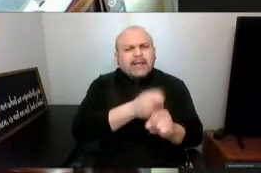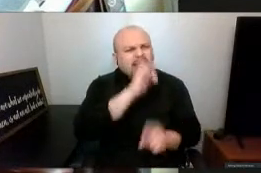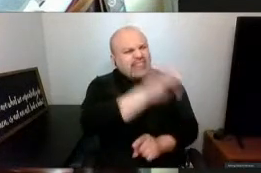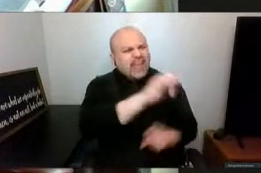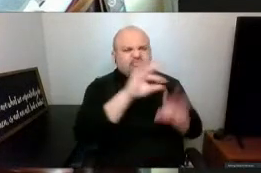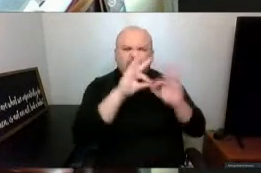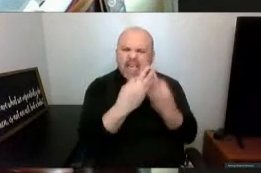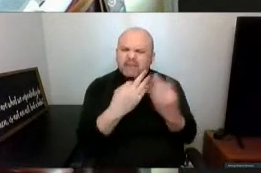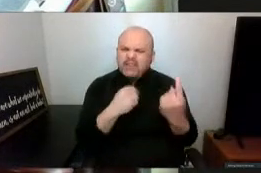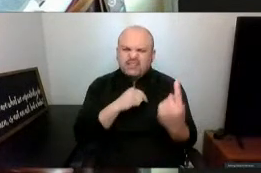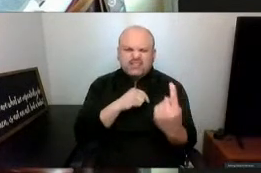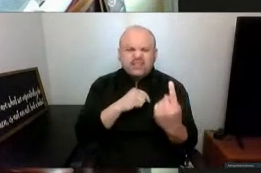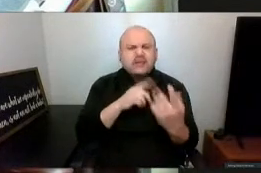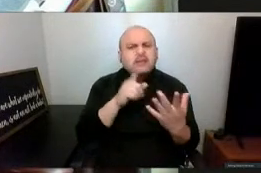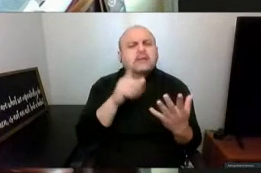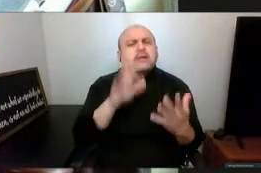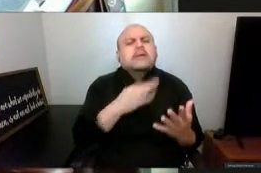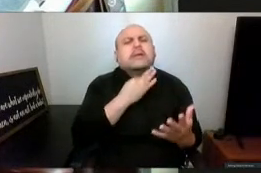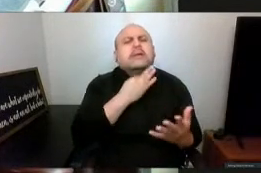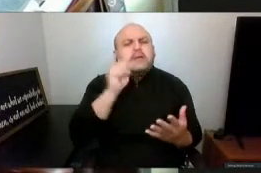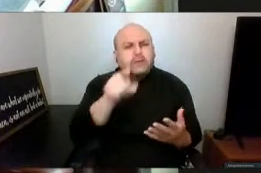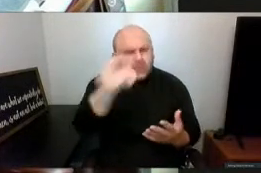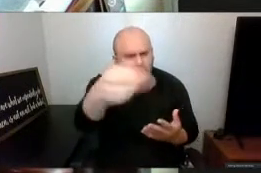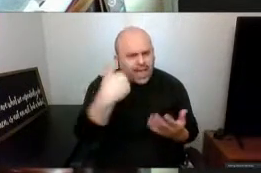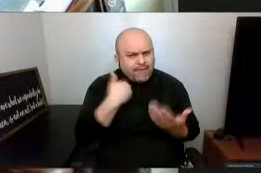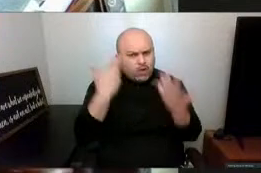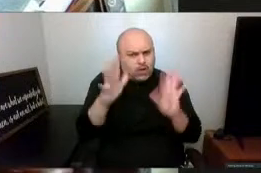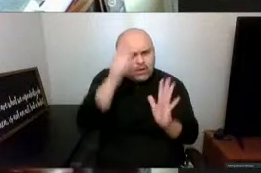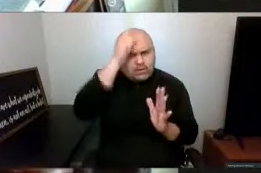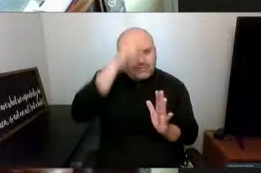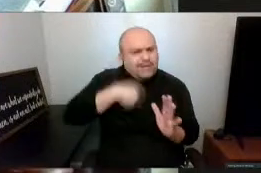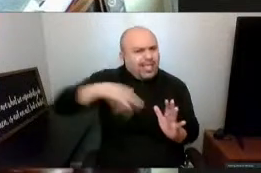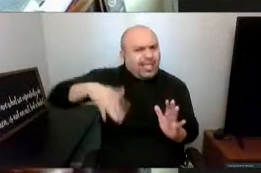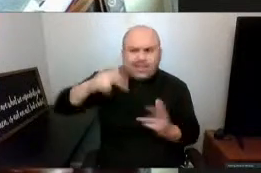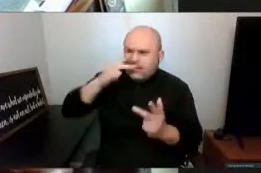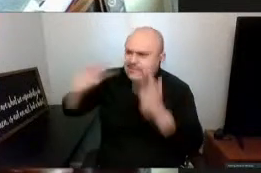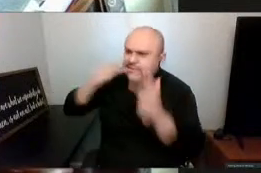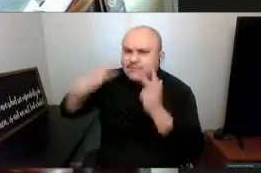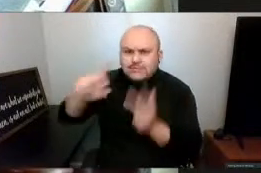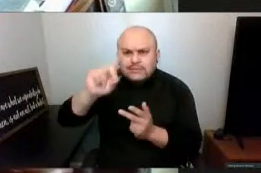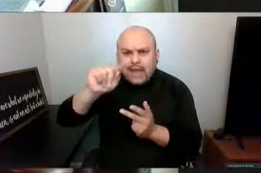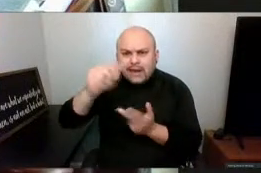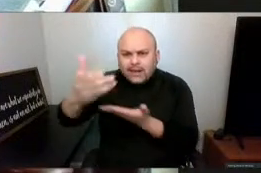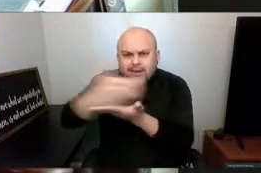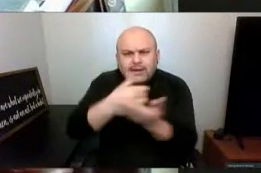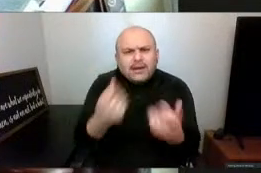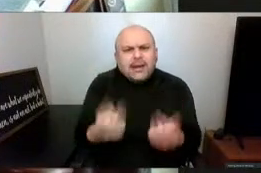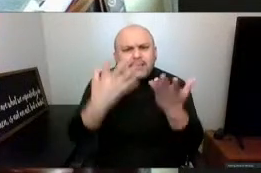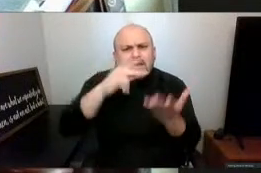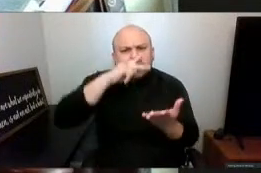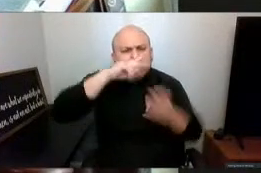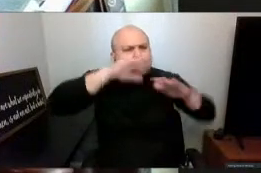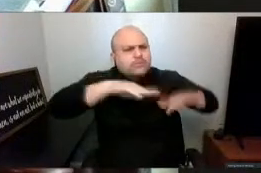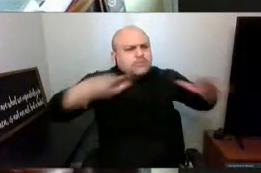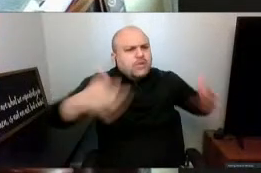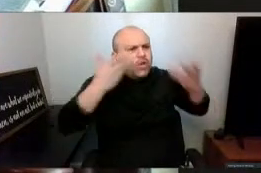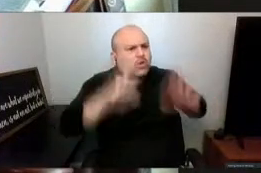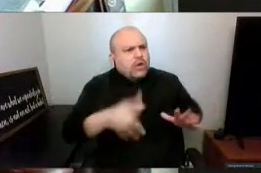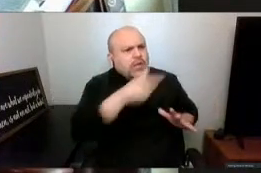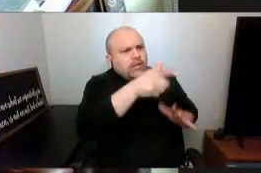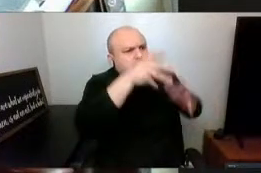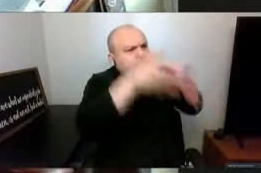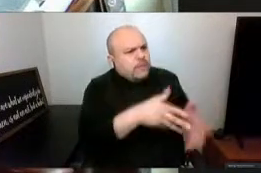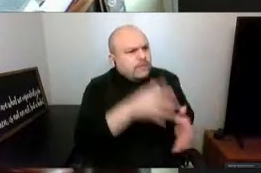have a sense, because I haven't seen any data, of how many children are being left without one or two